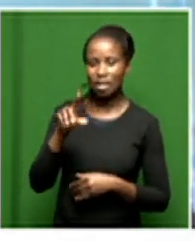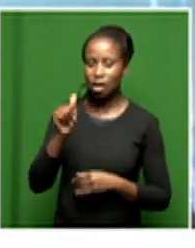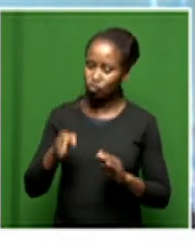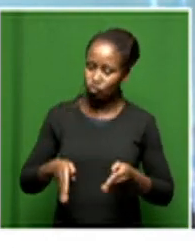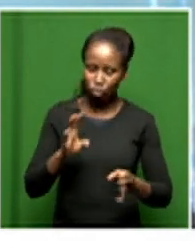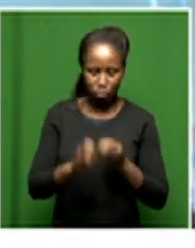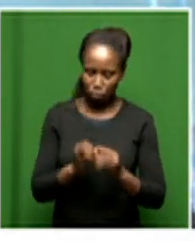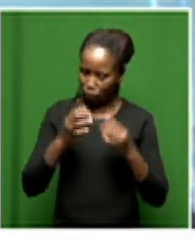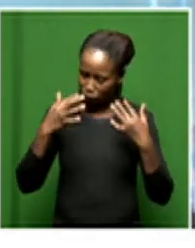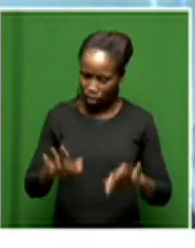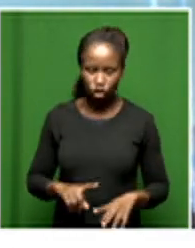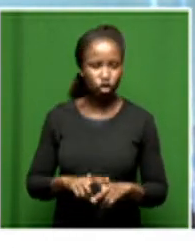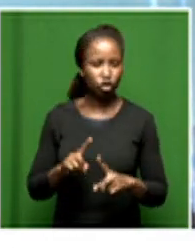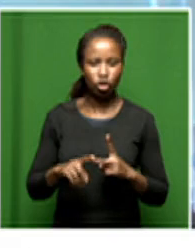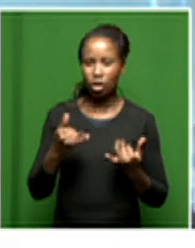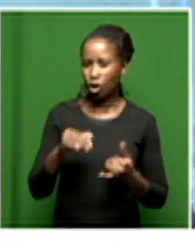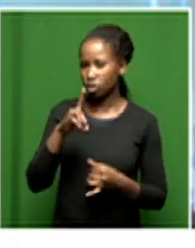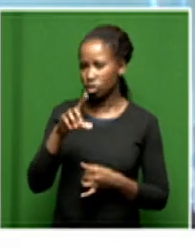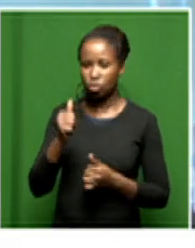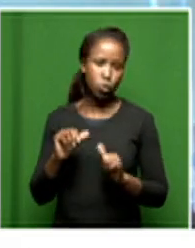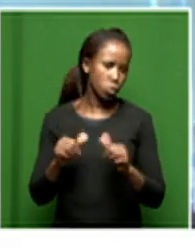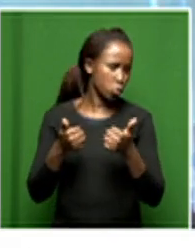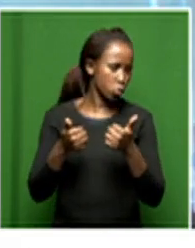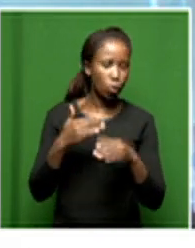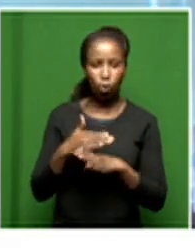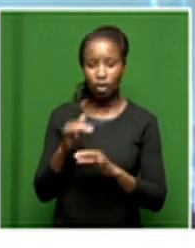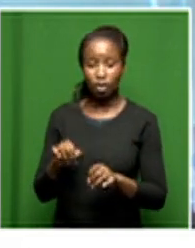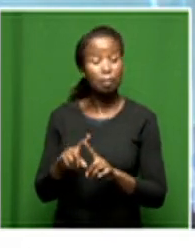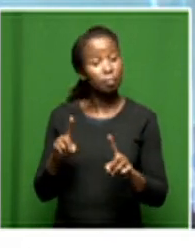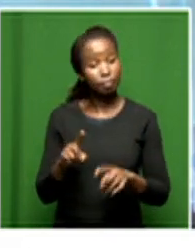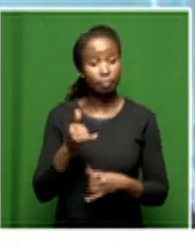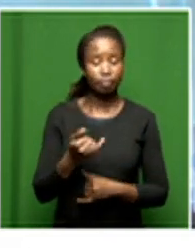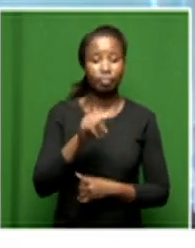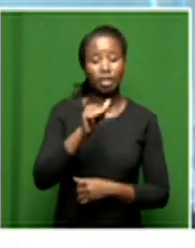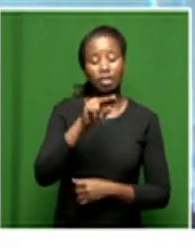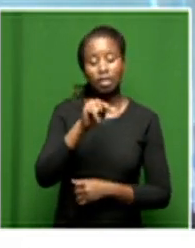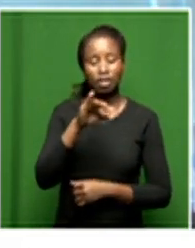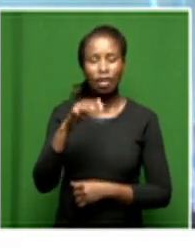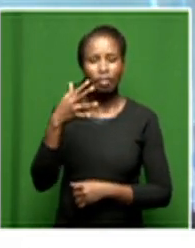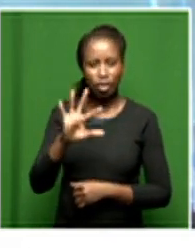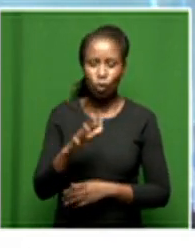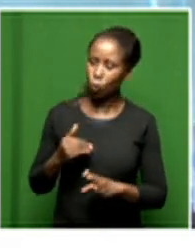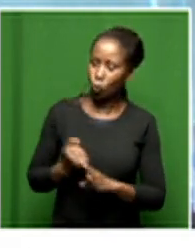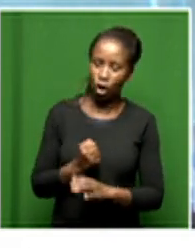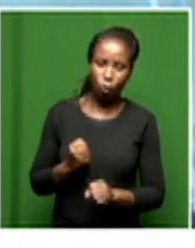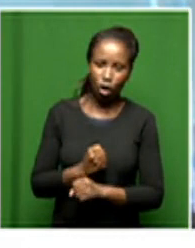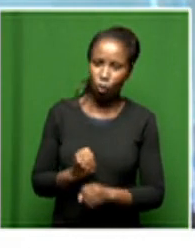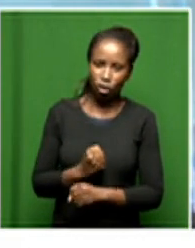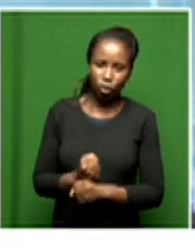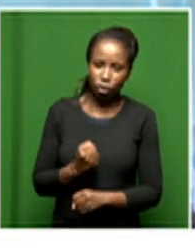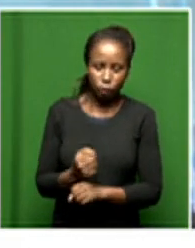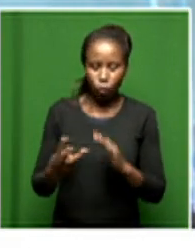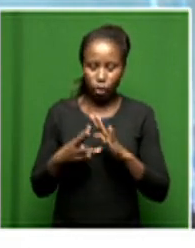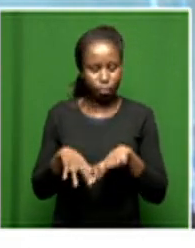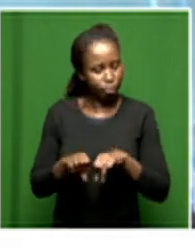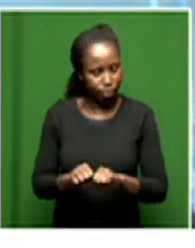The DA fielded a very popular person in Woodendal's Rus. But the ANC did enough to hold on to the ward. They got their